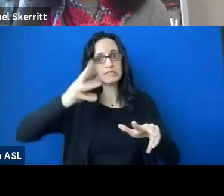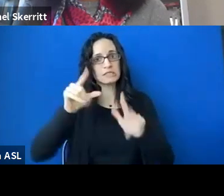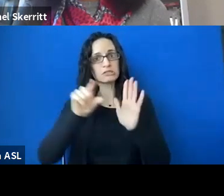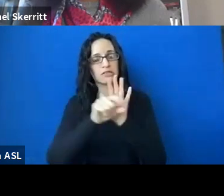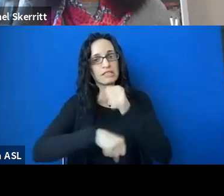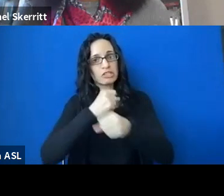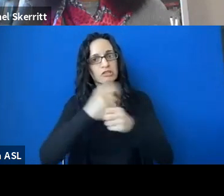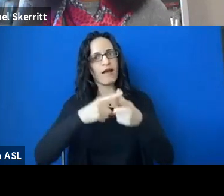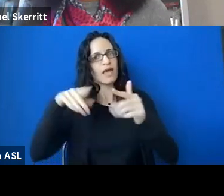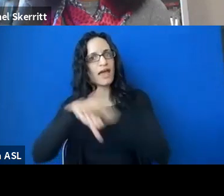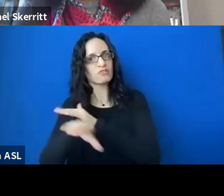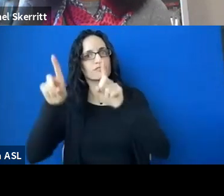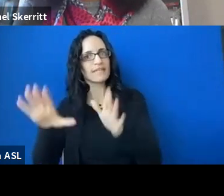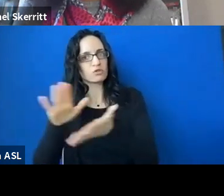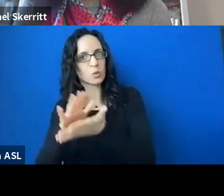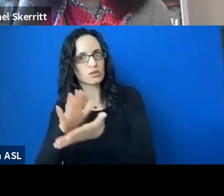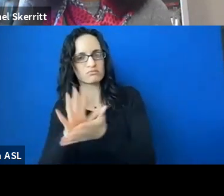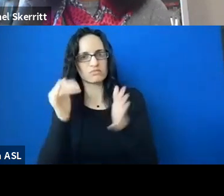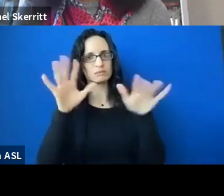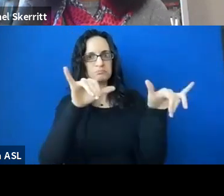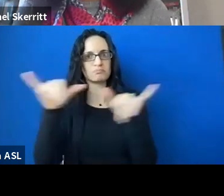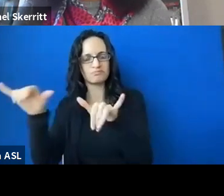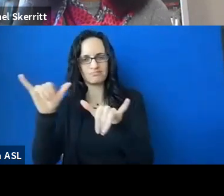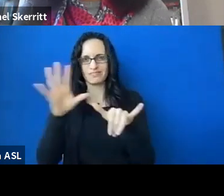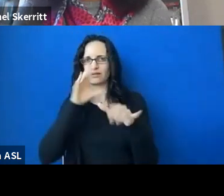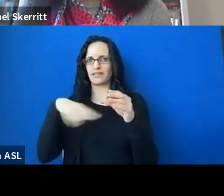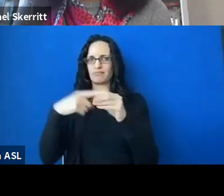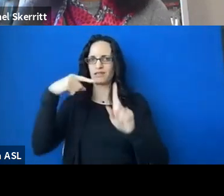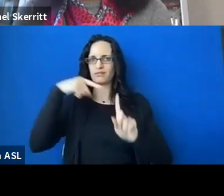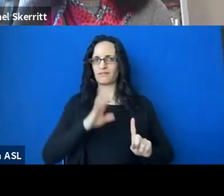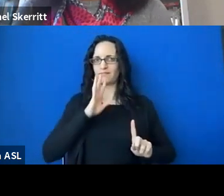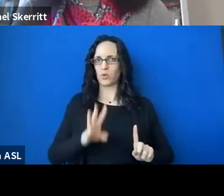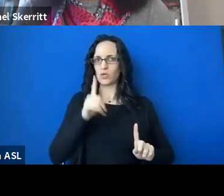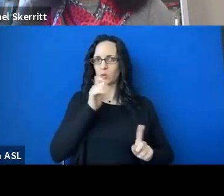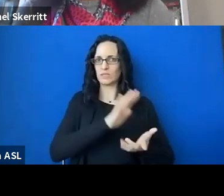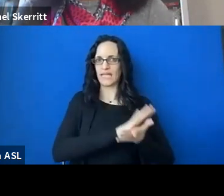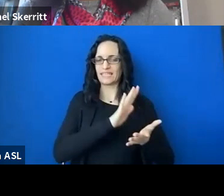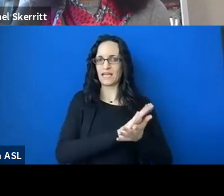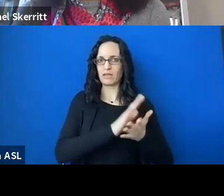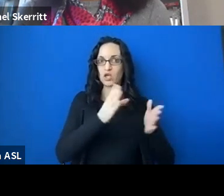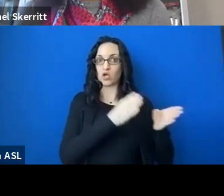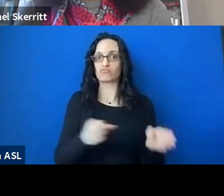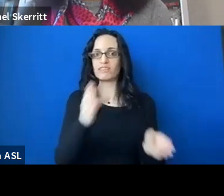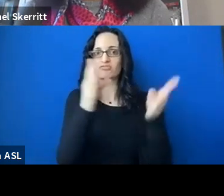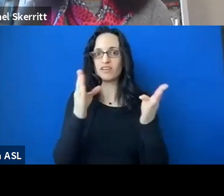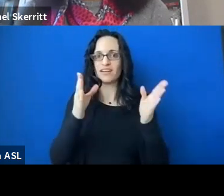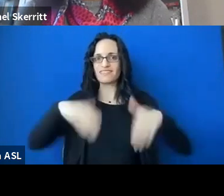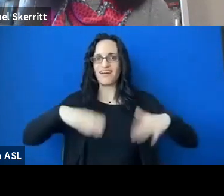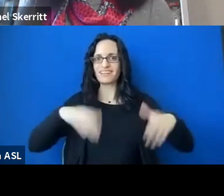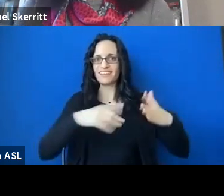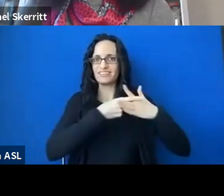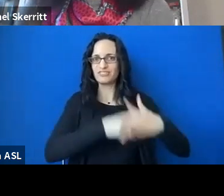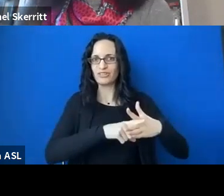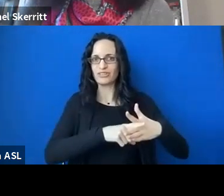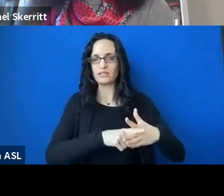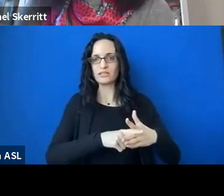schools. This about a four-year-old child whose academic career had not even begun. This playground chatter